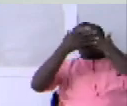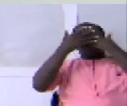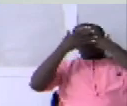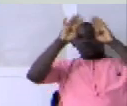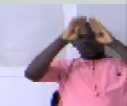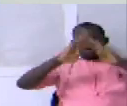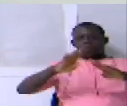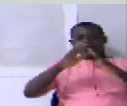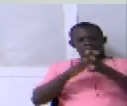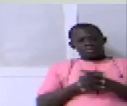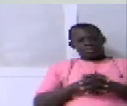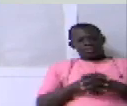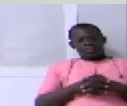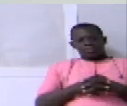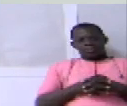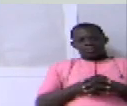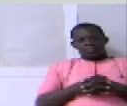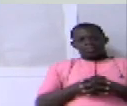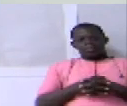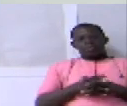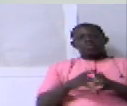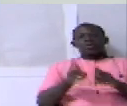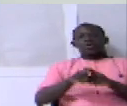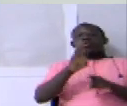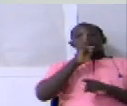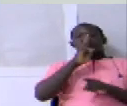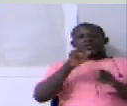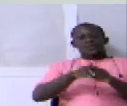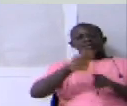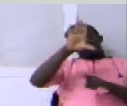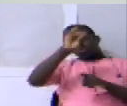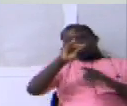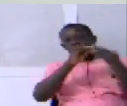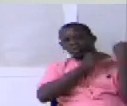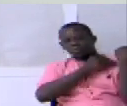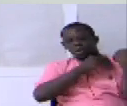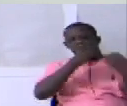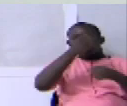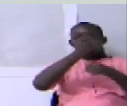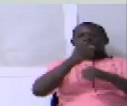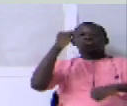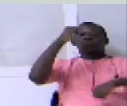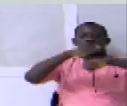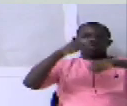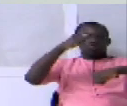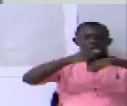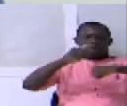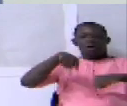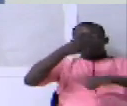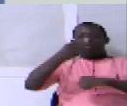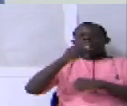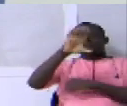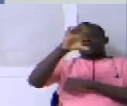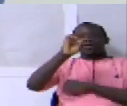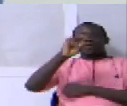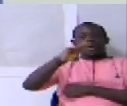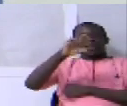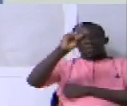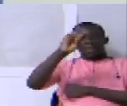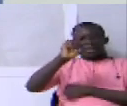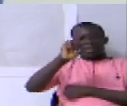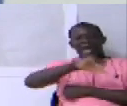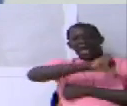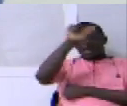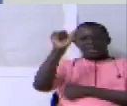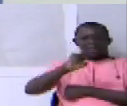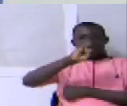Kasola bunda jumalem presided over the torture of Konde and Ja. Men sita Konde